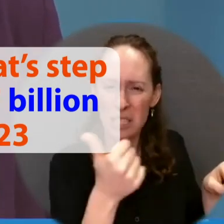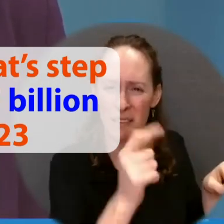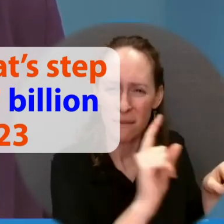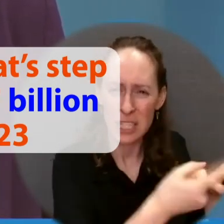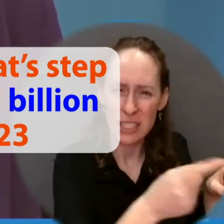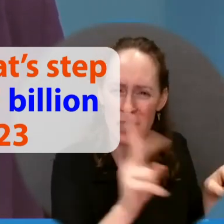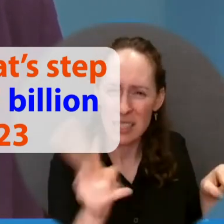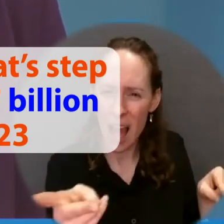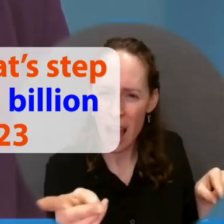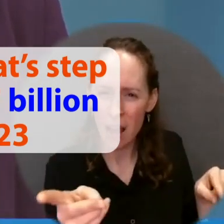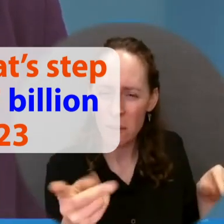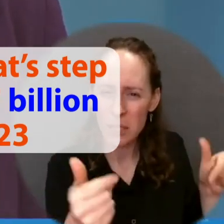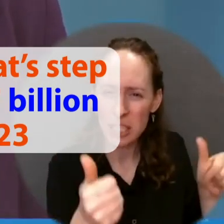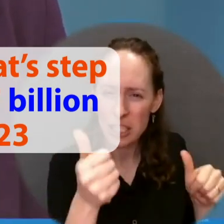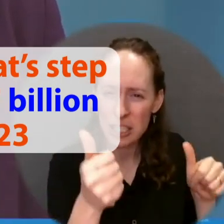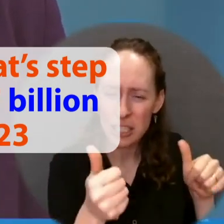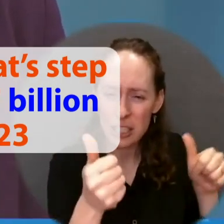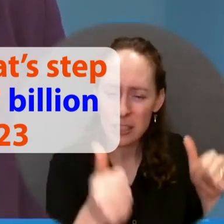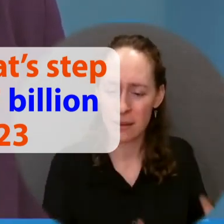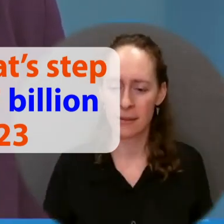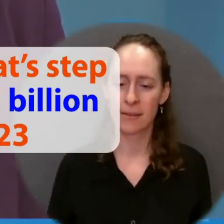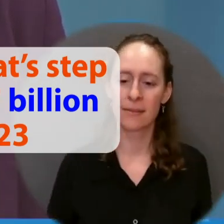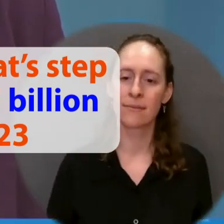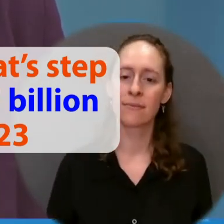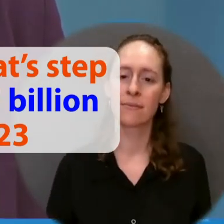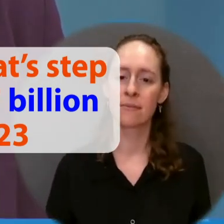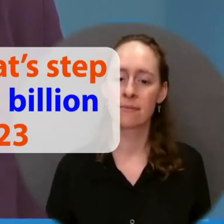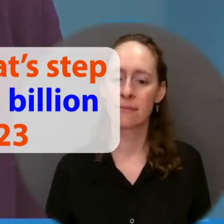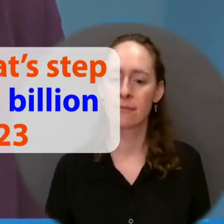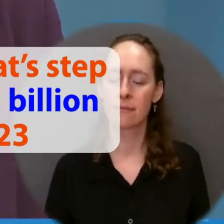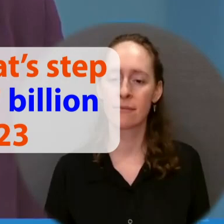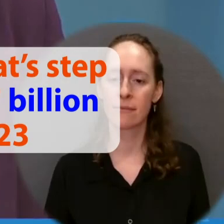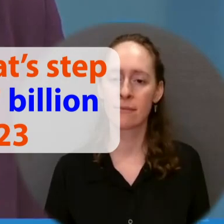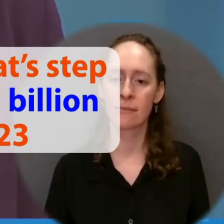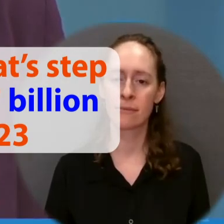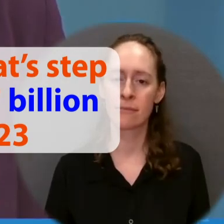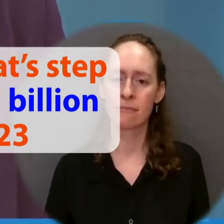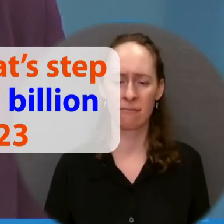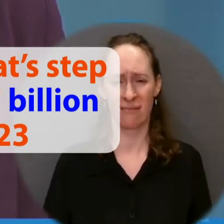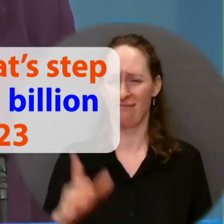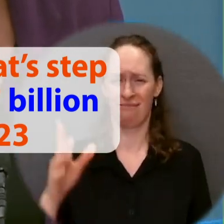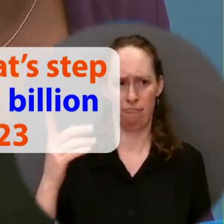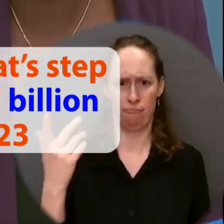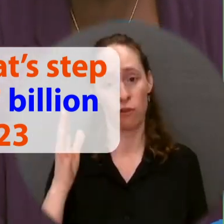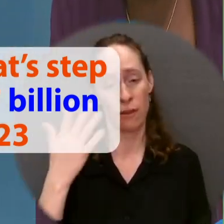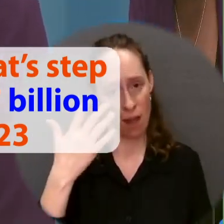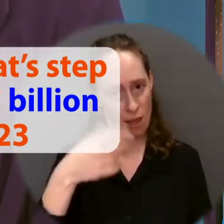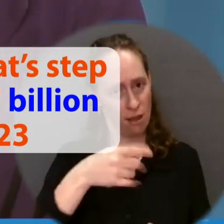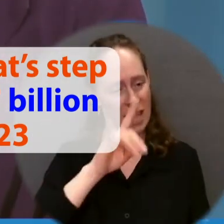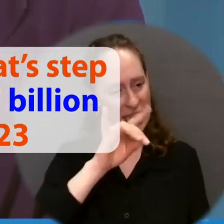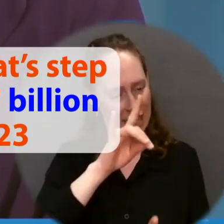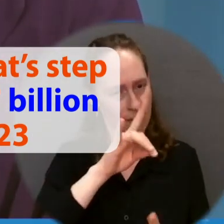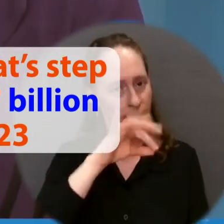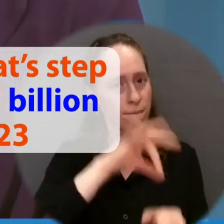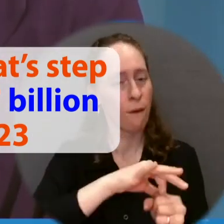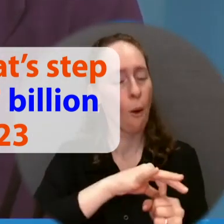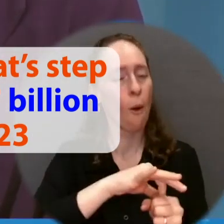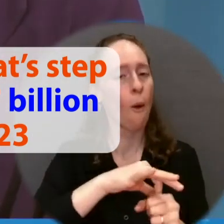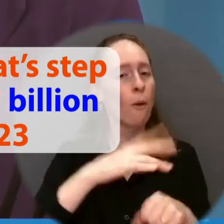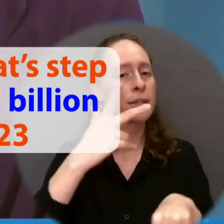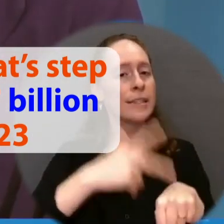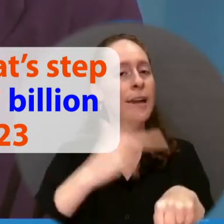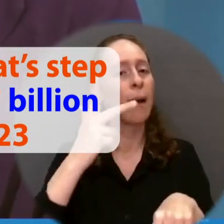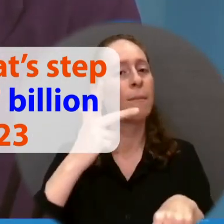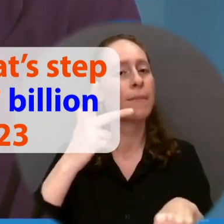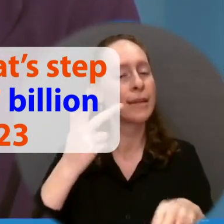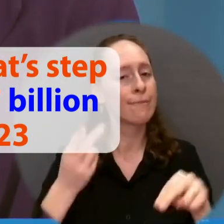there's just one step. And the step is they need to live up to their congressional obligation. So there's only one step here, and the one